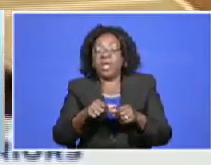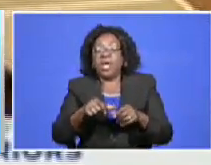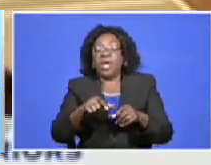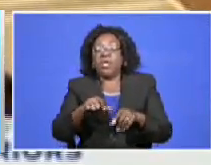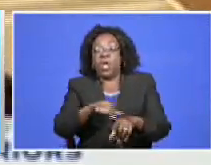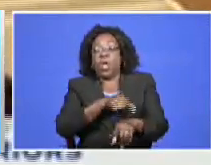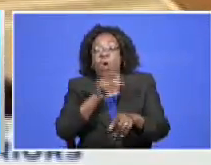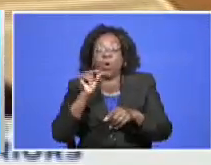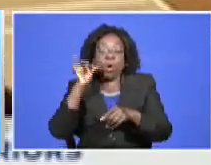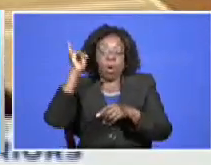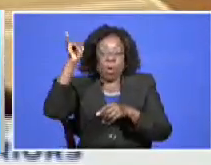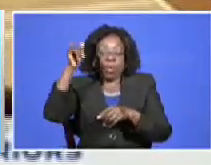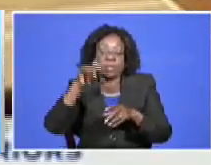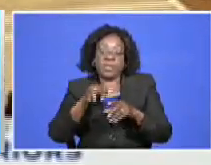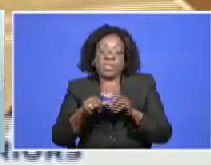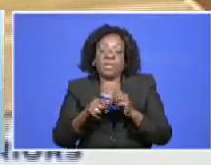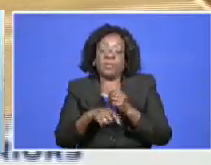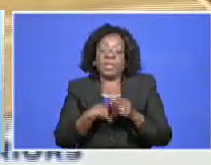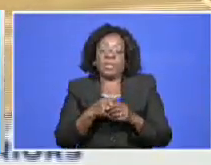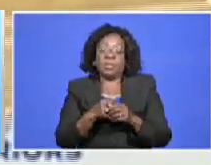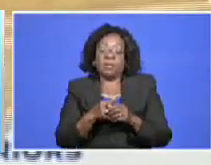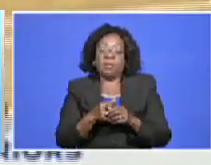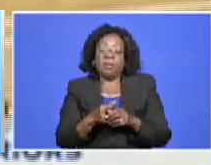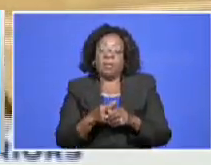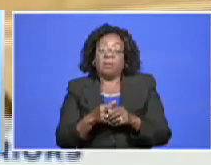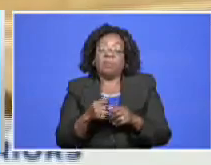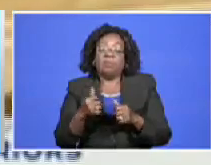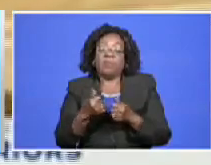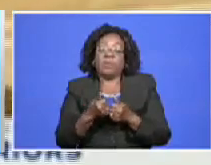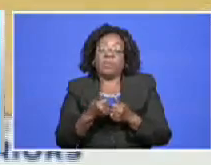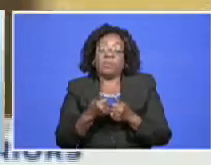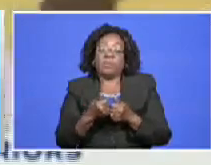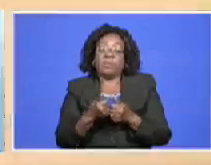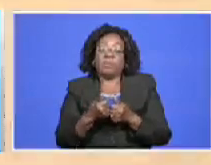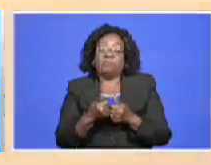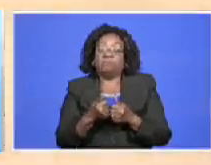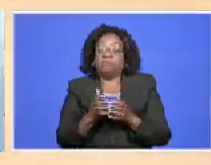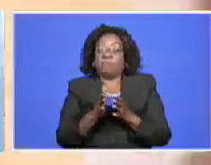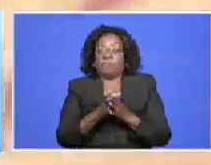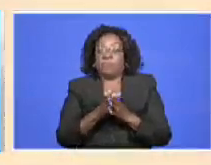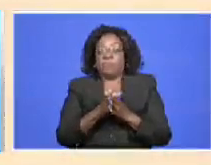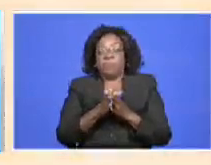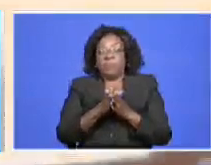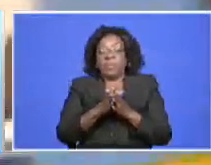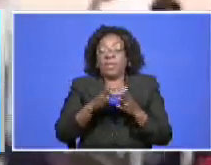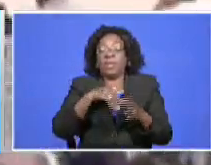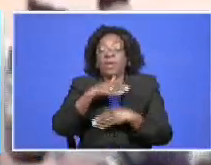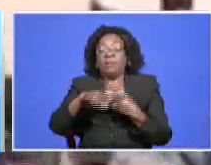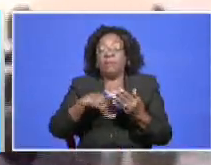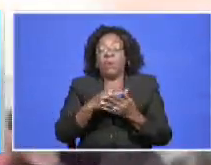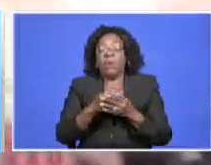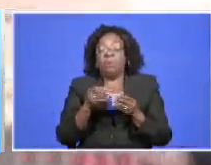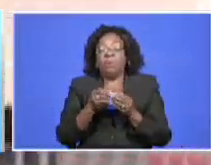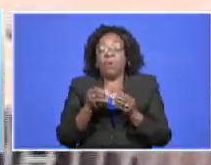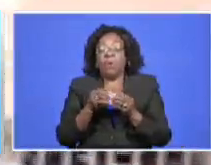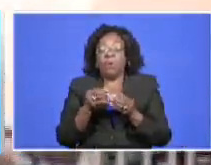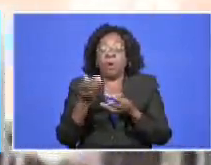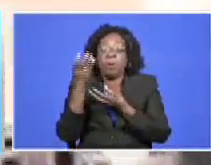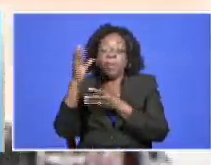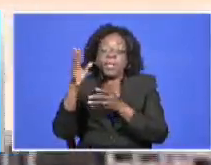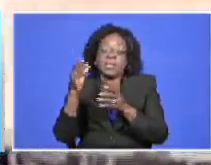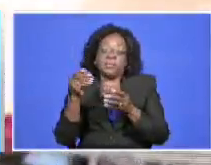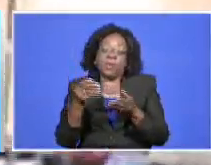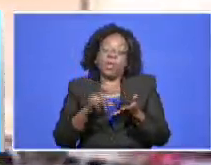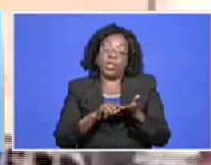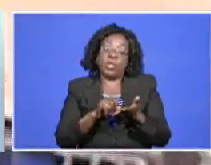will now likely need a strong showing in the tournament to punch their postseason ticket. In more college basketball news, Bahamian forward Charles Bane and